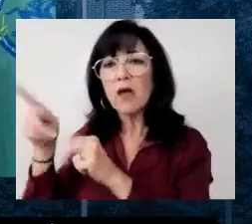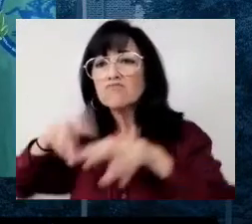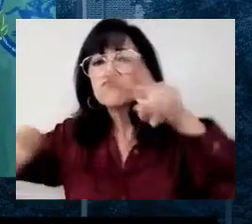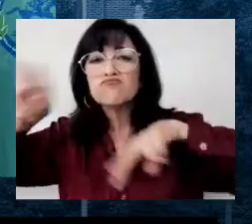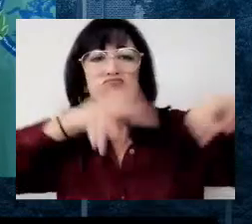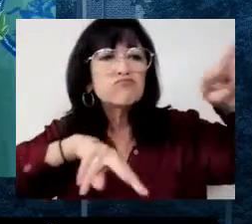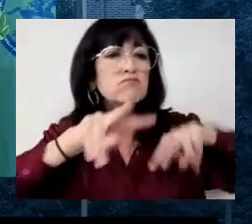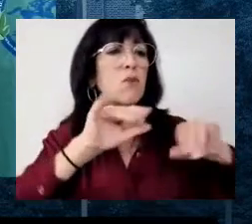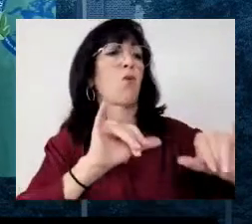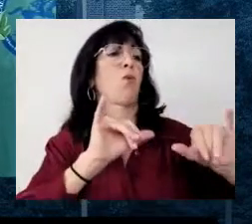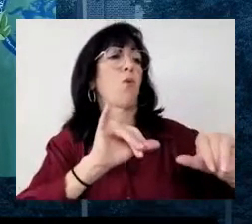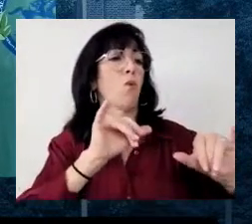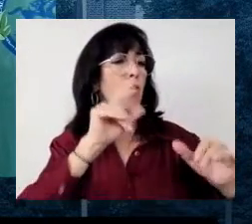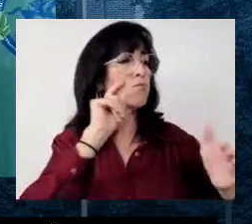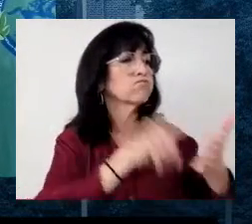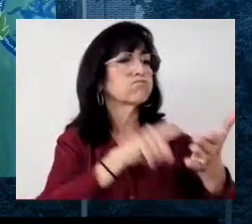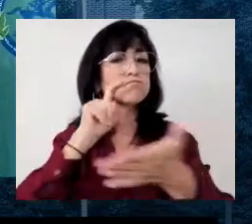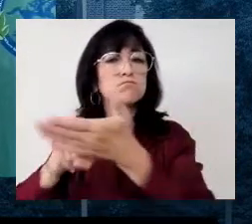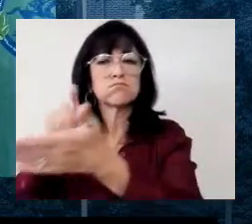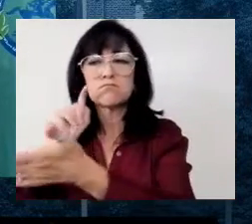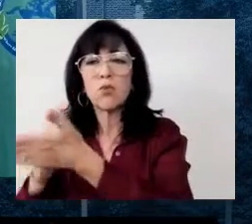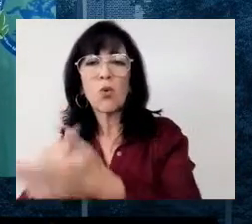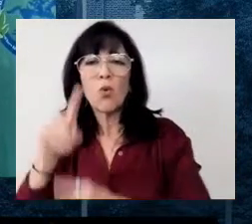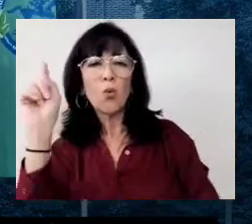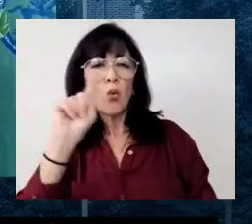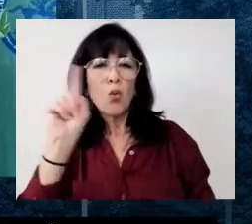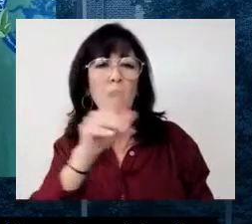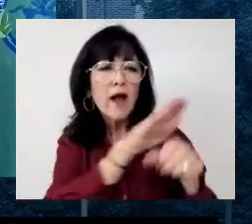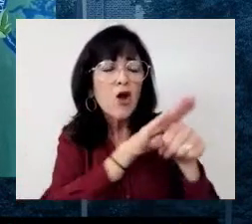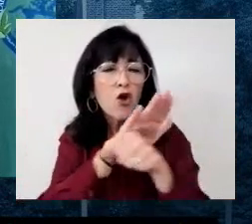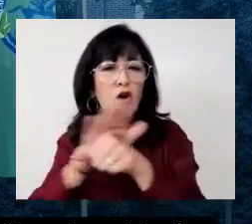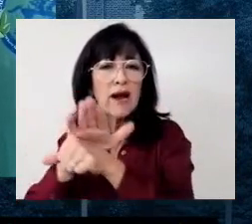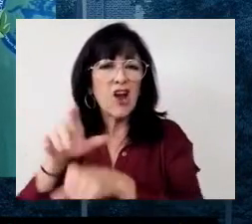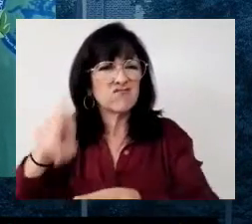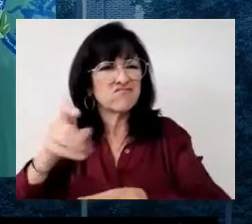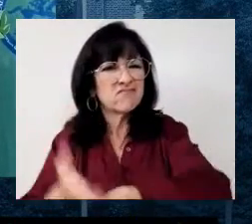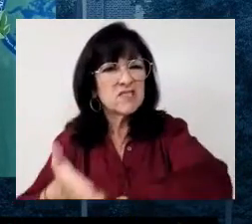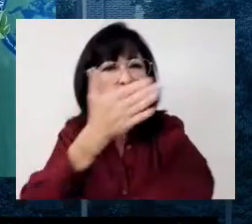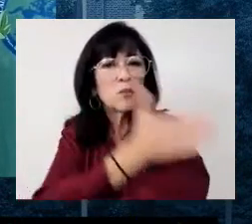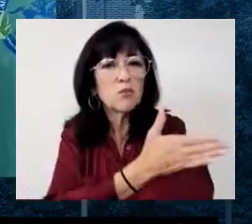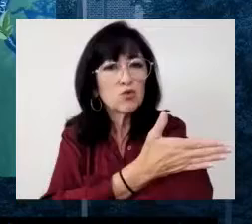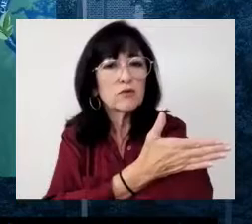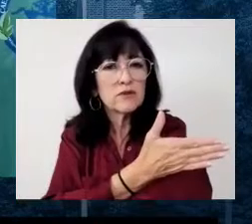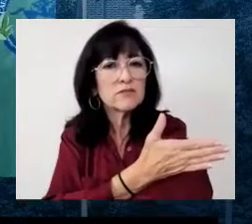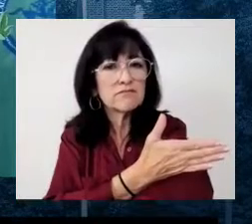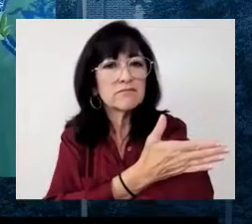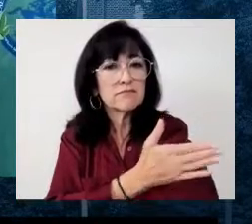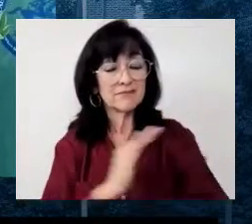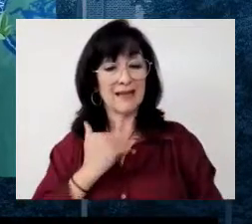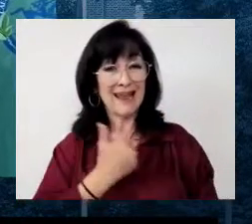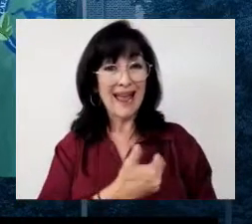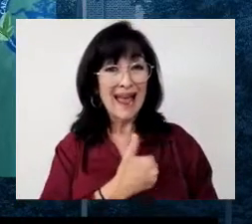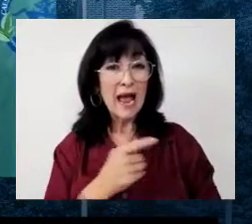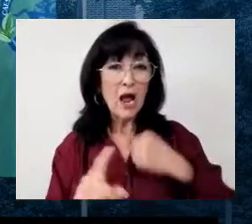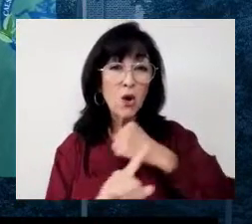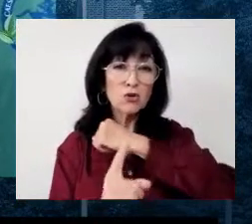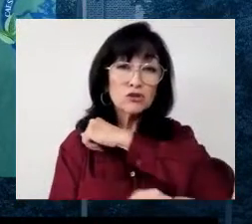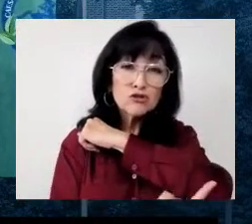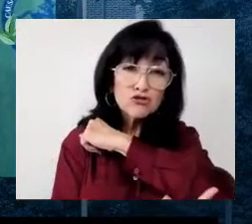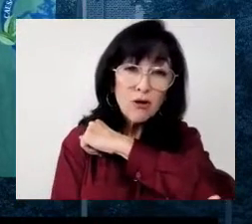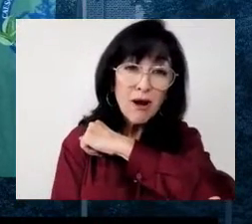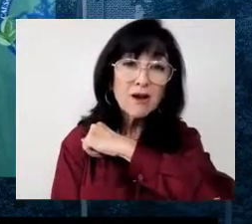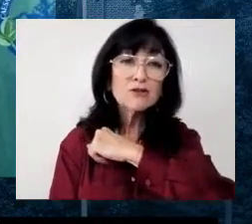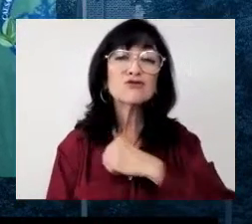to do that. We shouldn't have to rely on other people to pick up our litter and our trash. We should